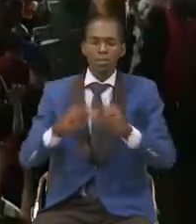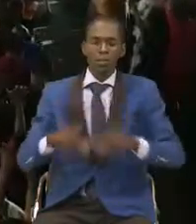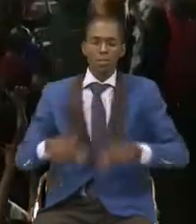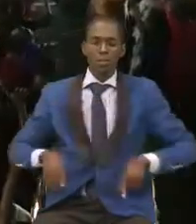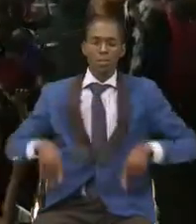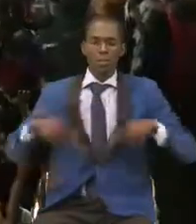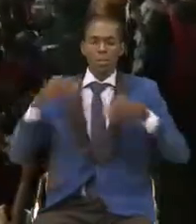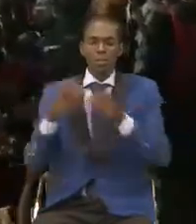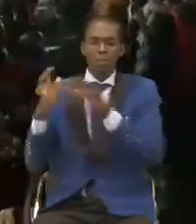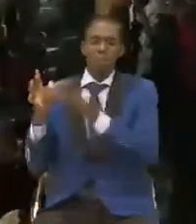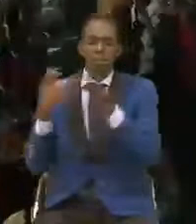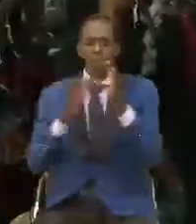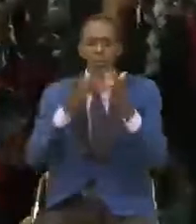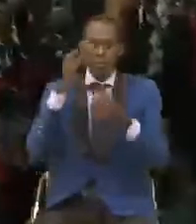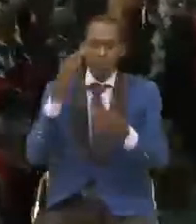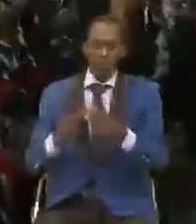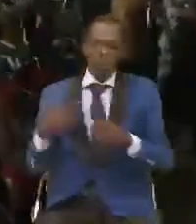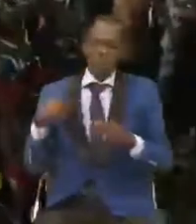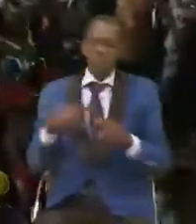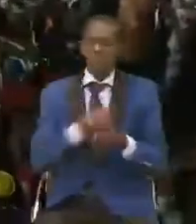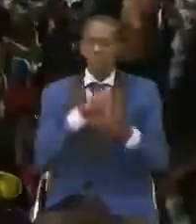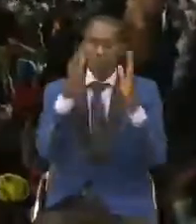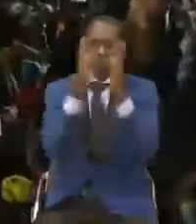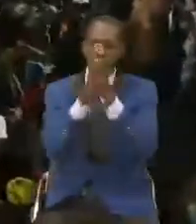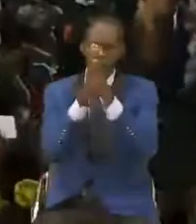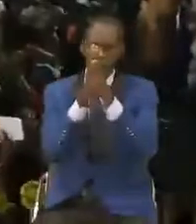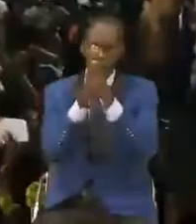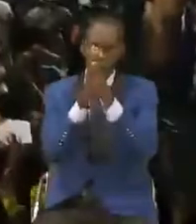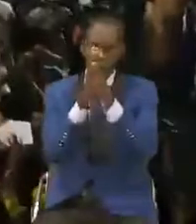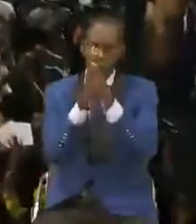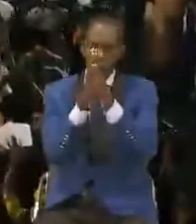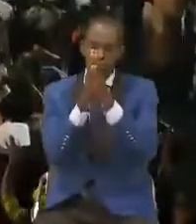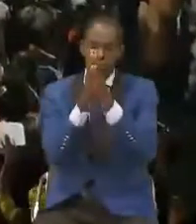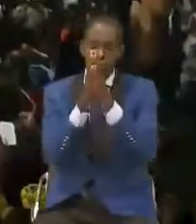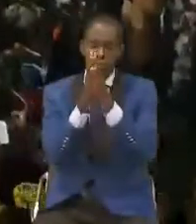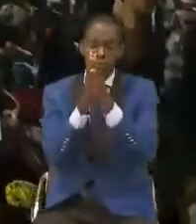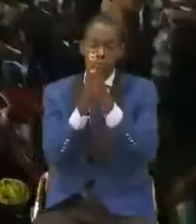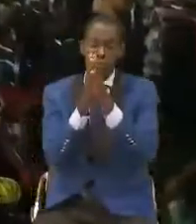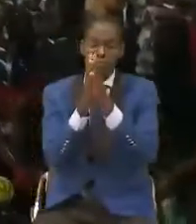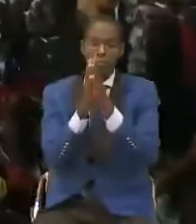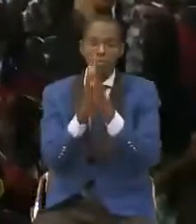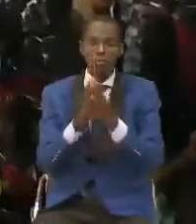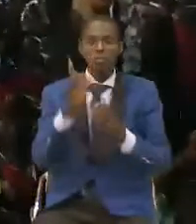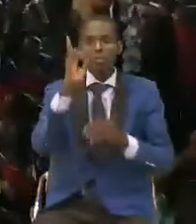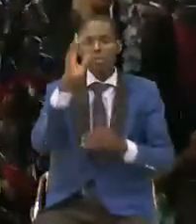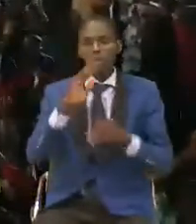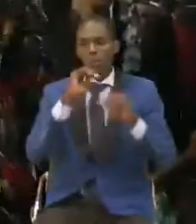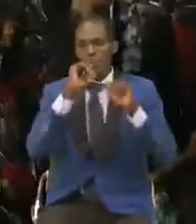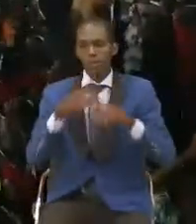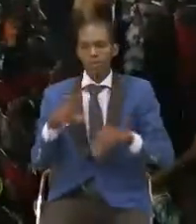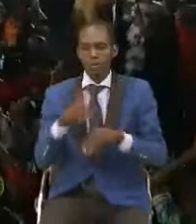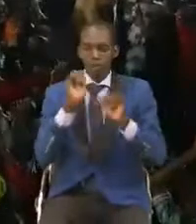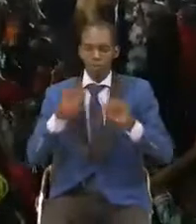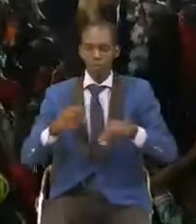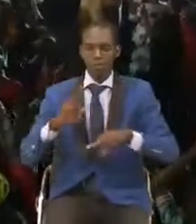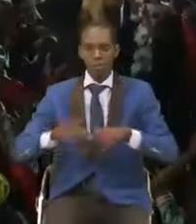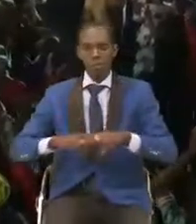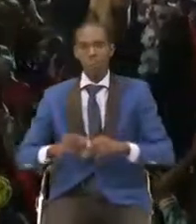name. Confirm it in every life. In Jesus' name we pray.